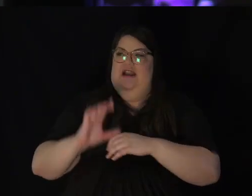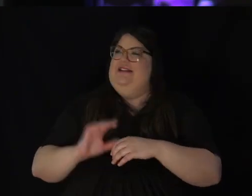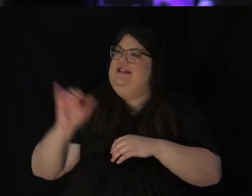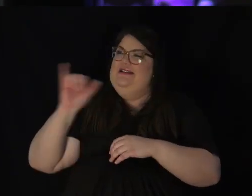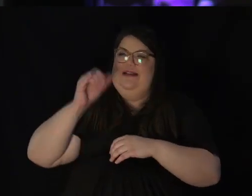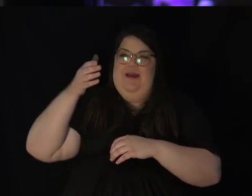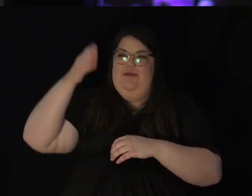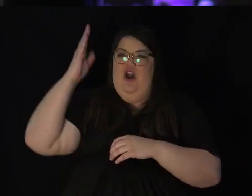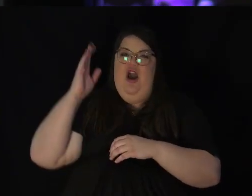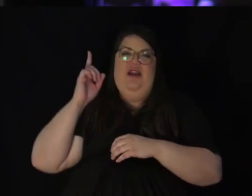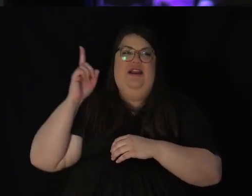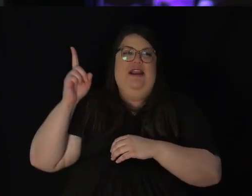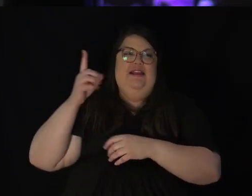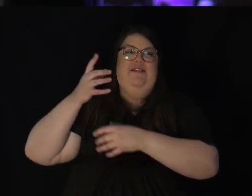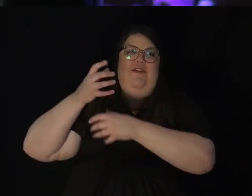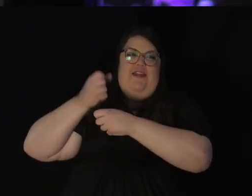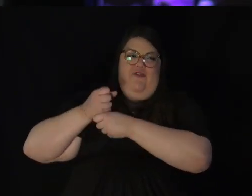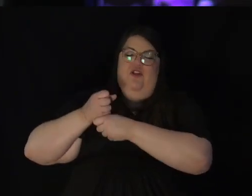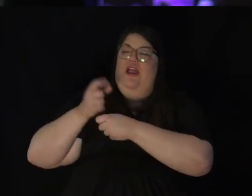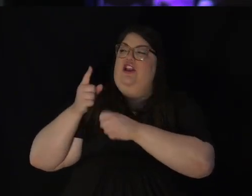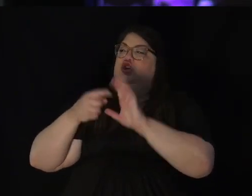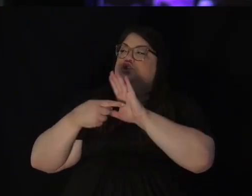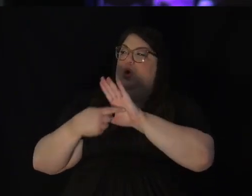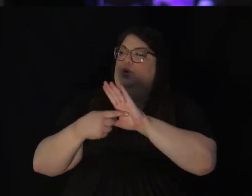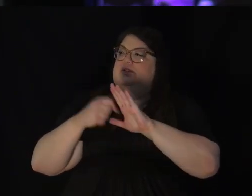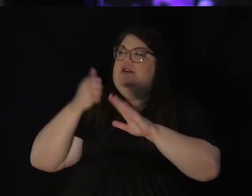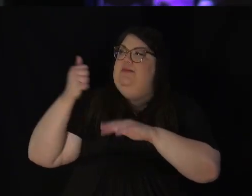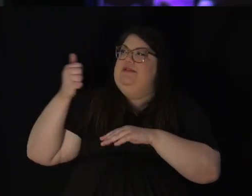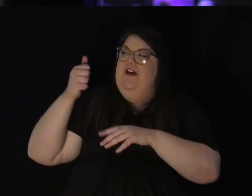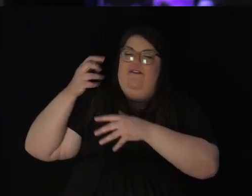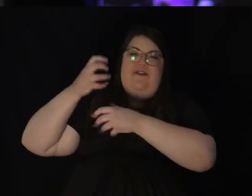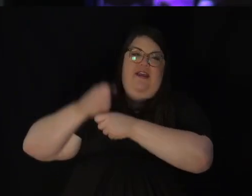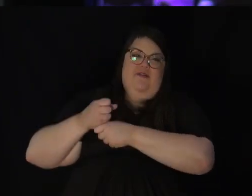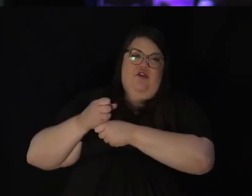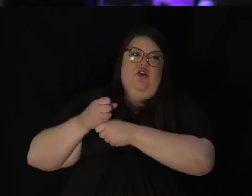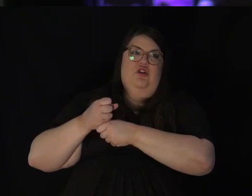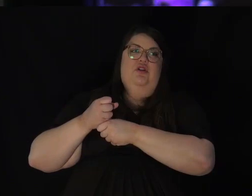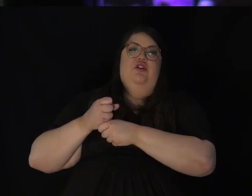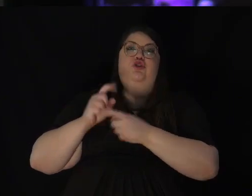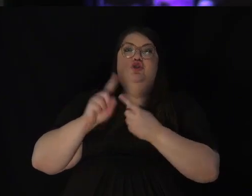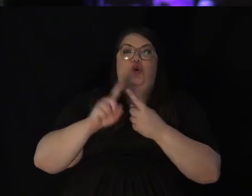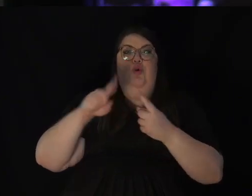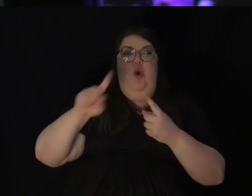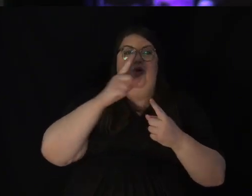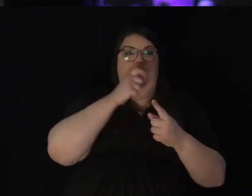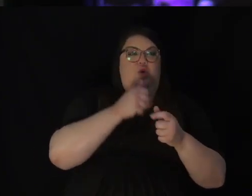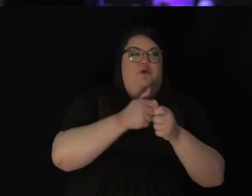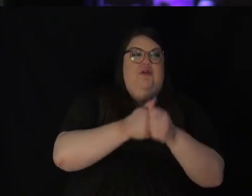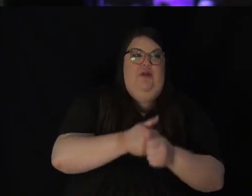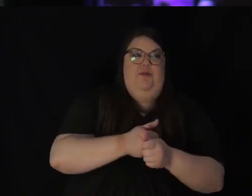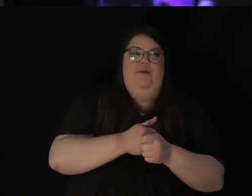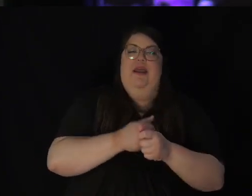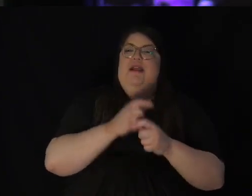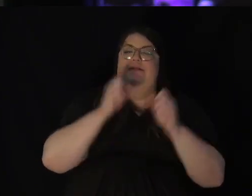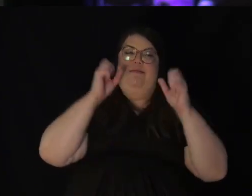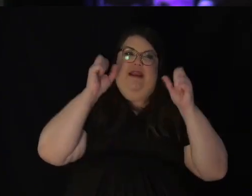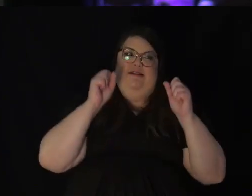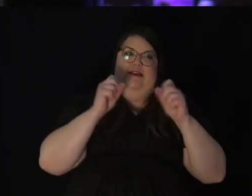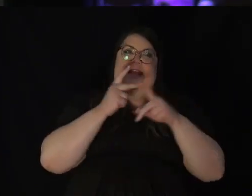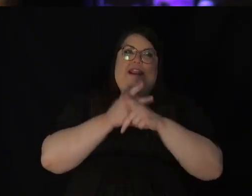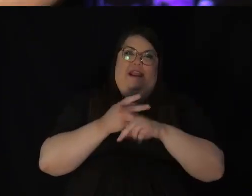He is faithful and he shows himself faithful to the faithful. It's amazing and it keeps getting